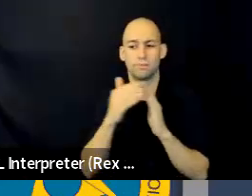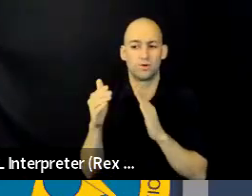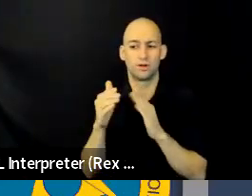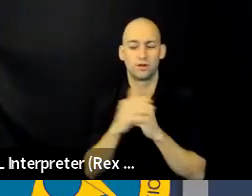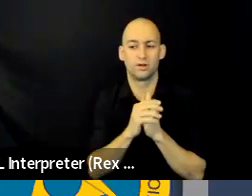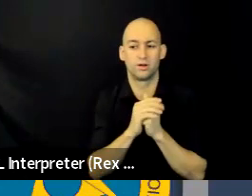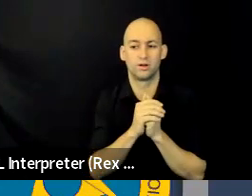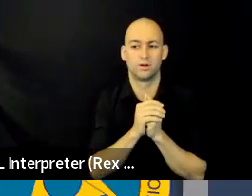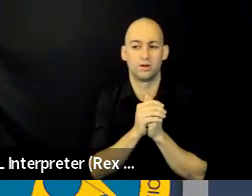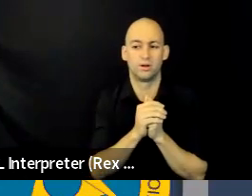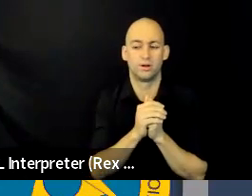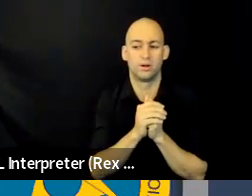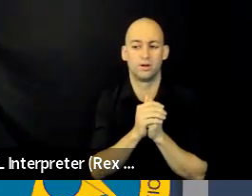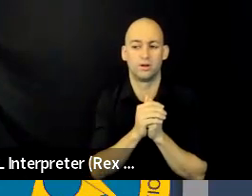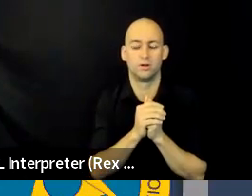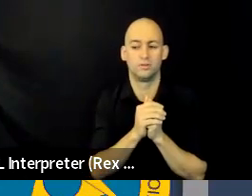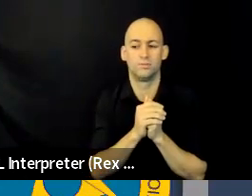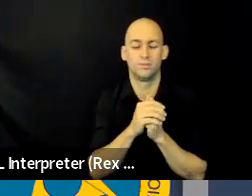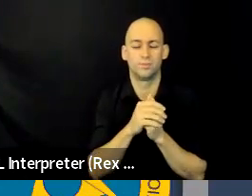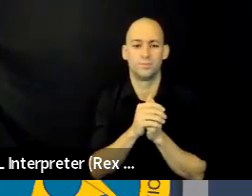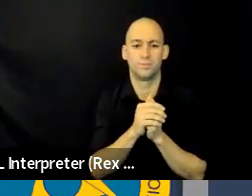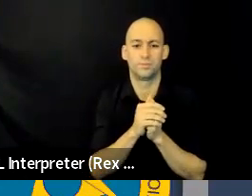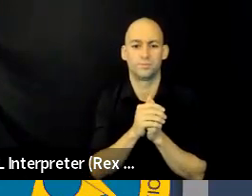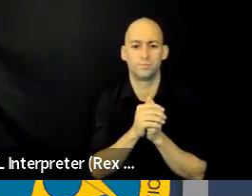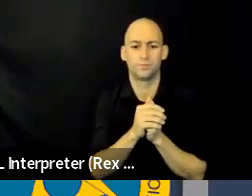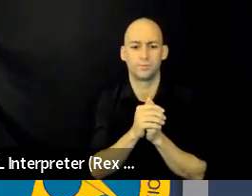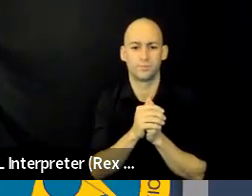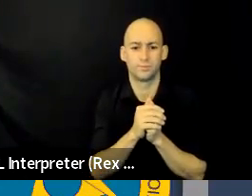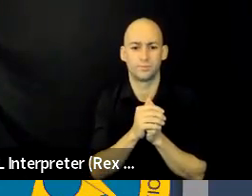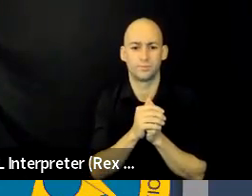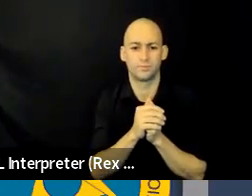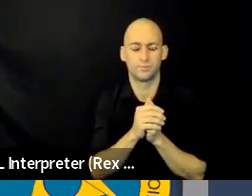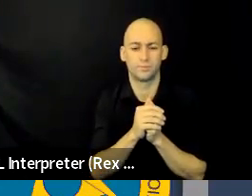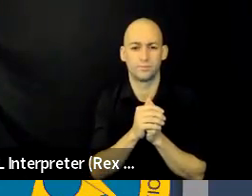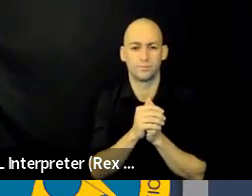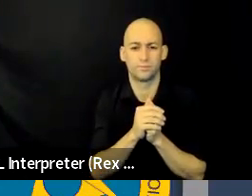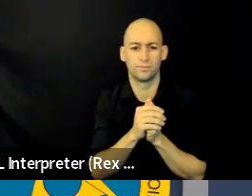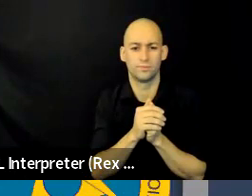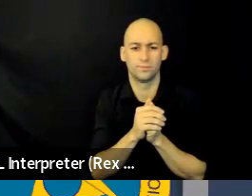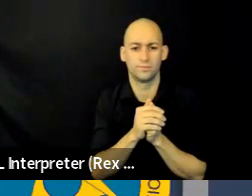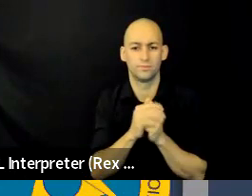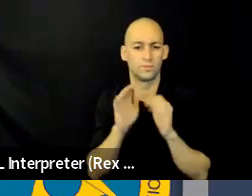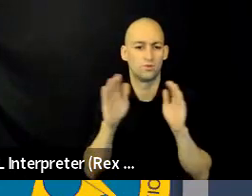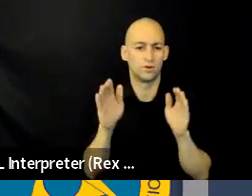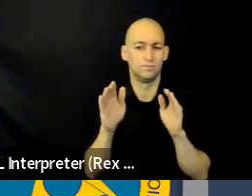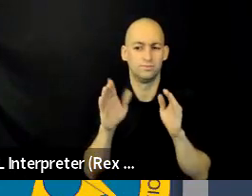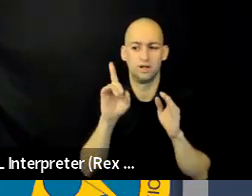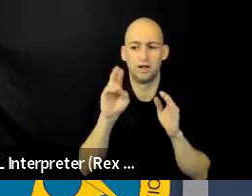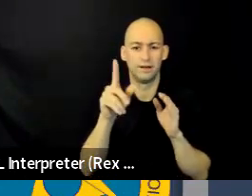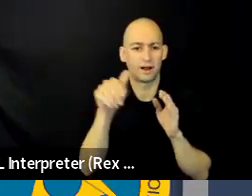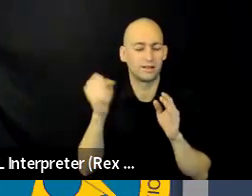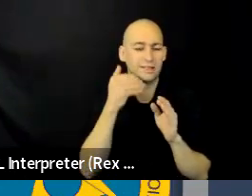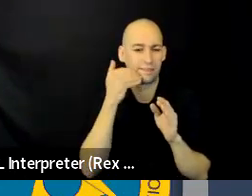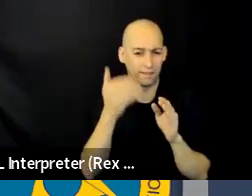and I've let Riverside County Transportation Commission Director and Mayor know about this. She's aware of it. great. Douglas, thank you,